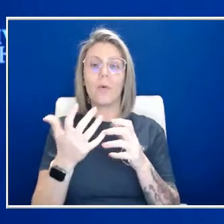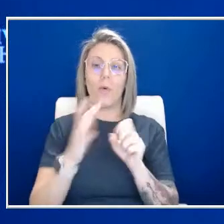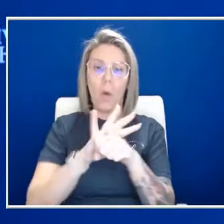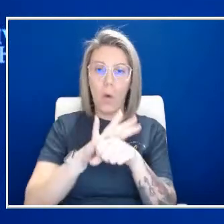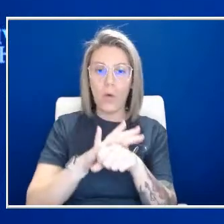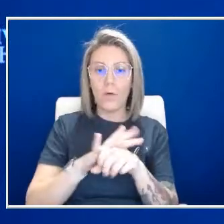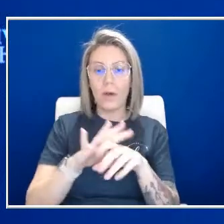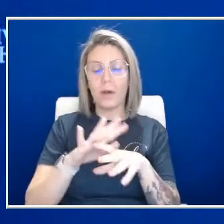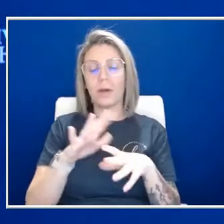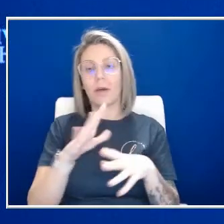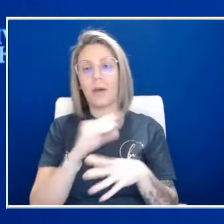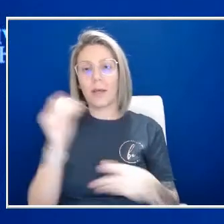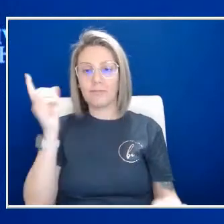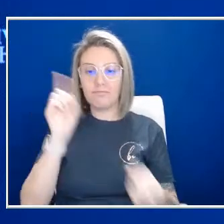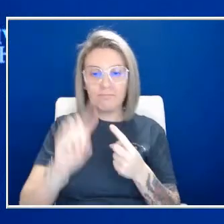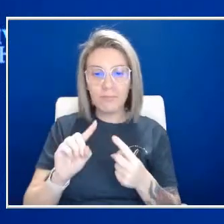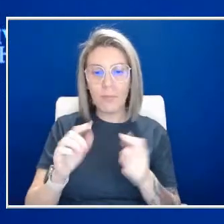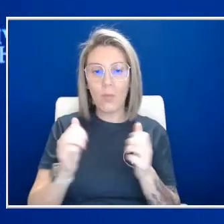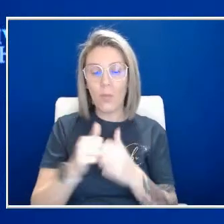polio vaccine